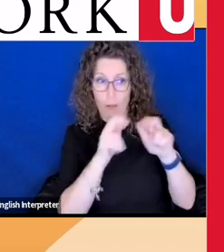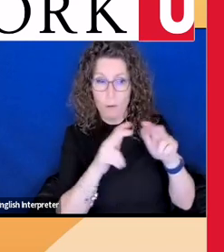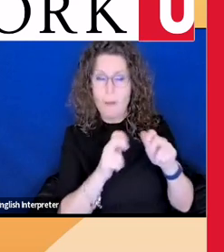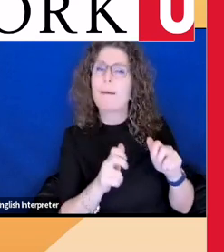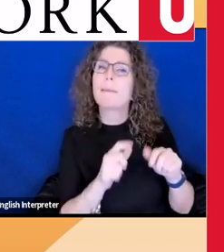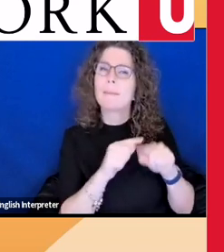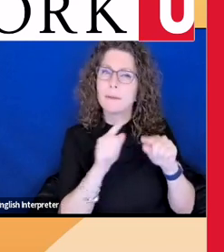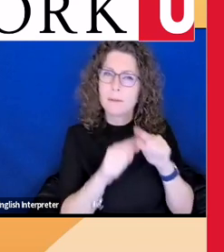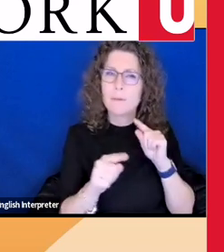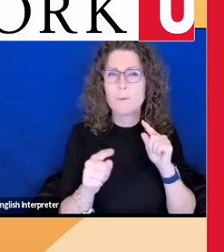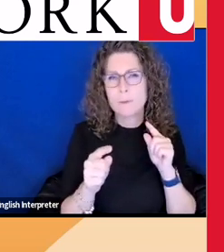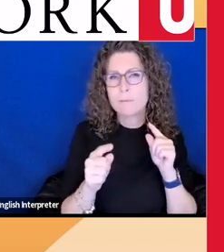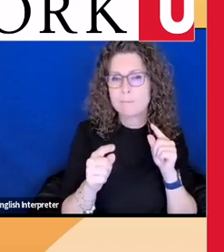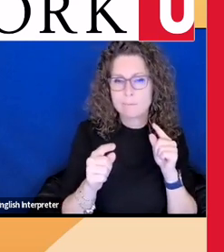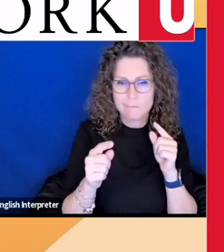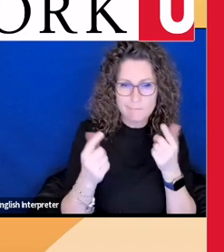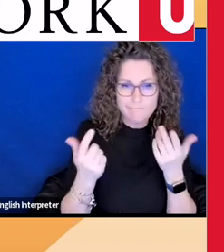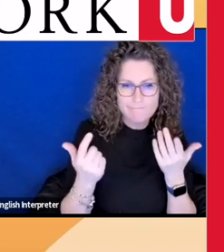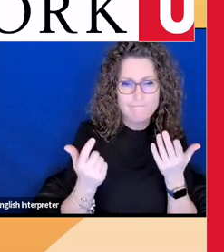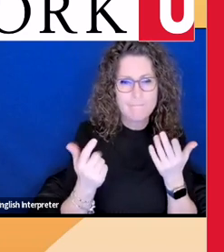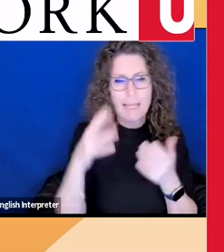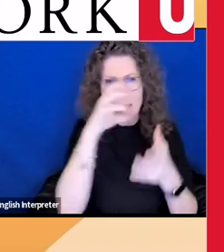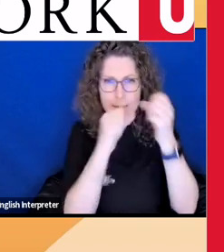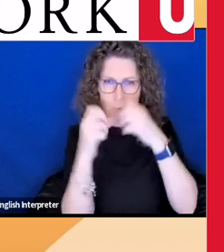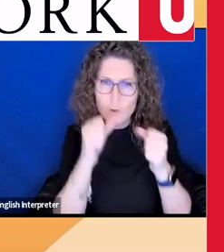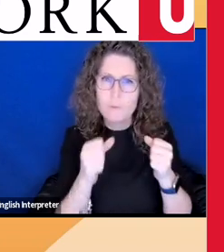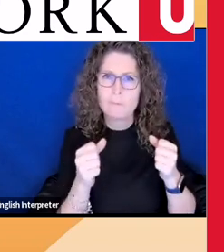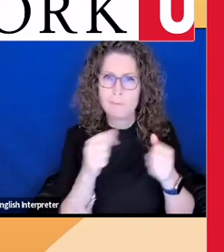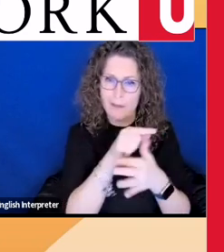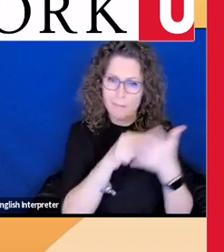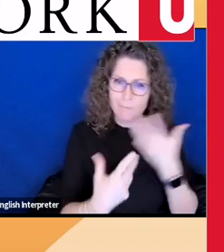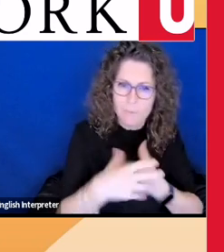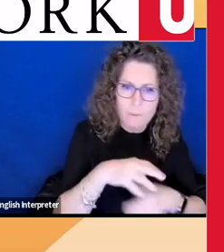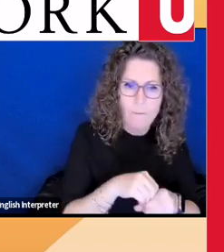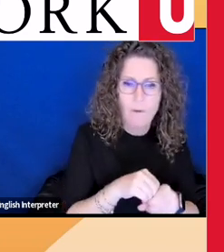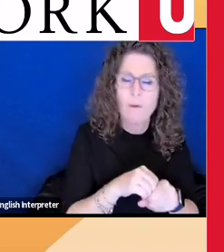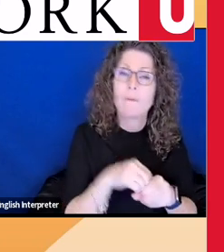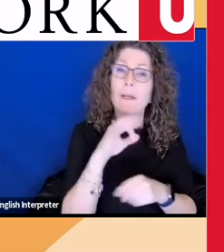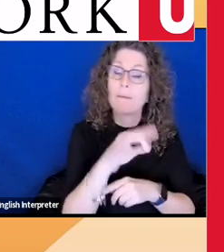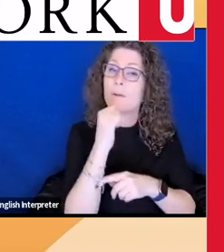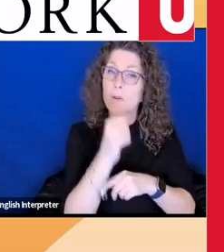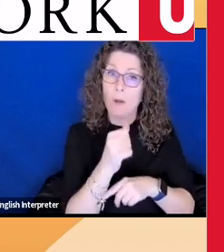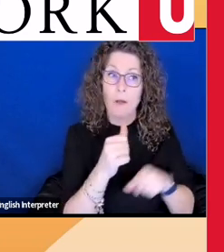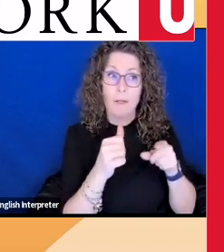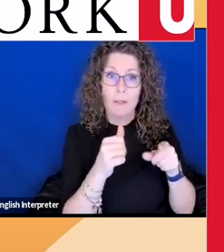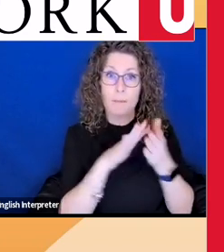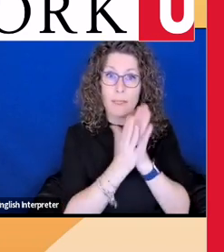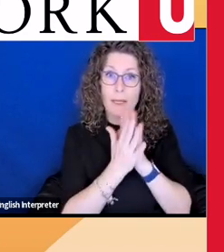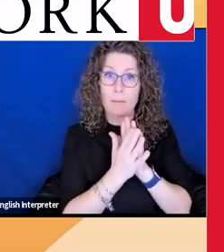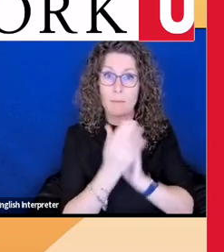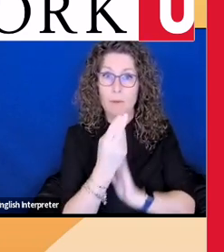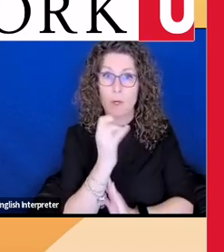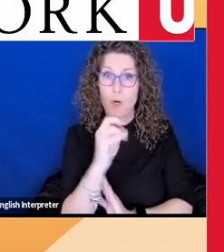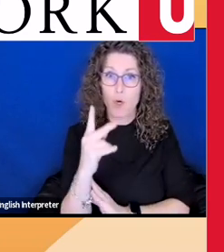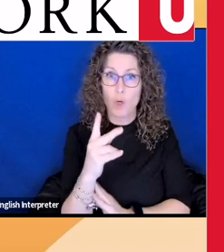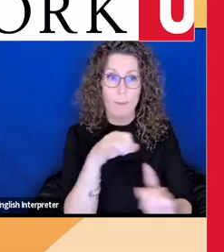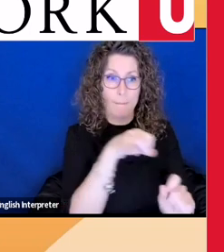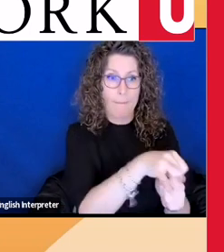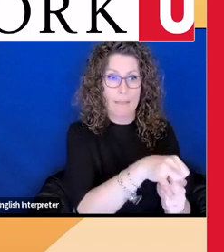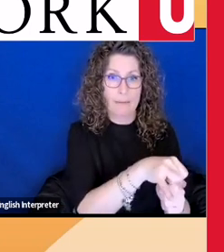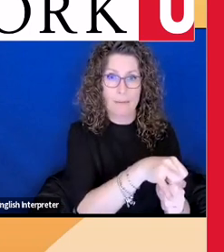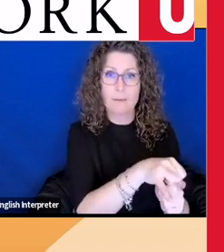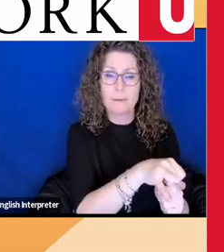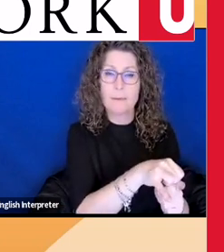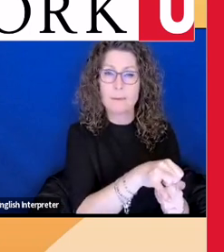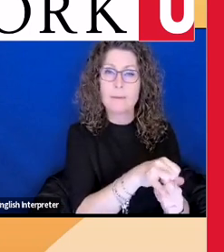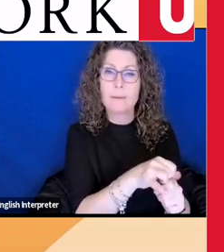inform such claims. Otherwise, solidarity risks becoming a hook that pins our interests as